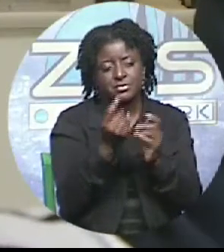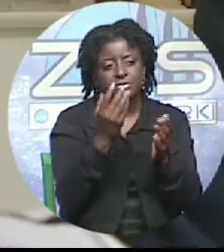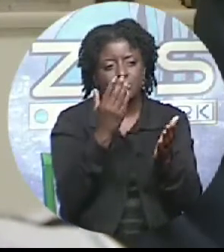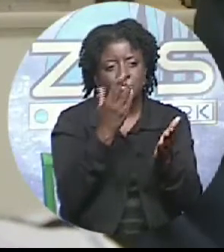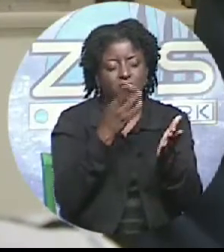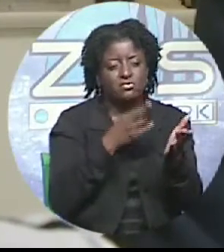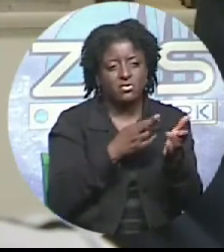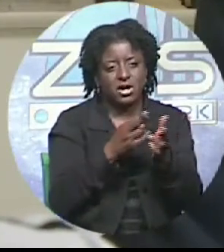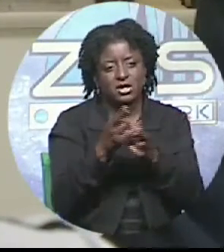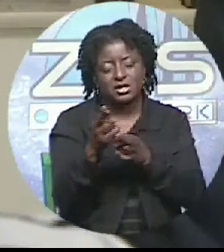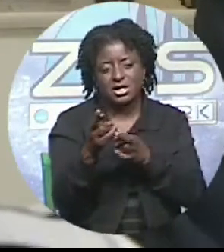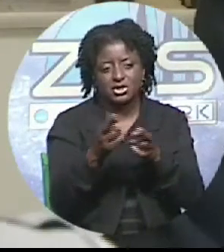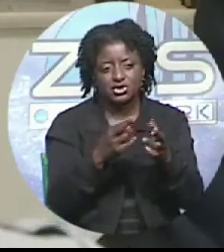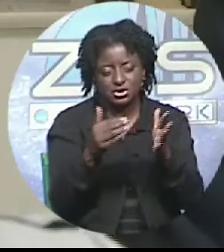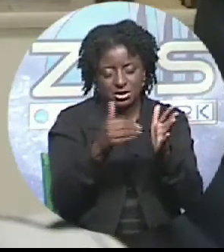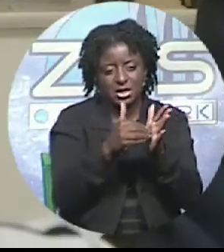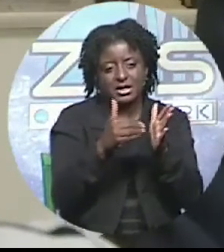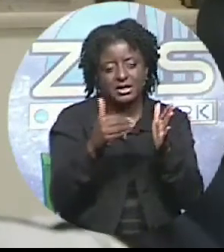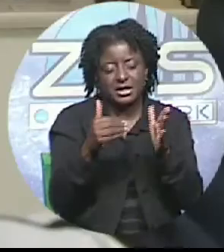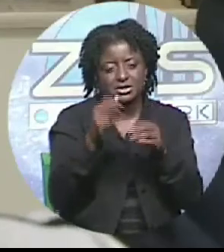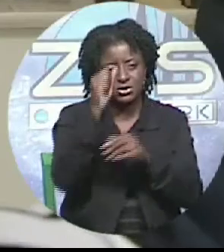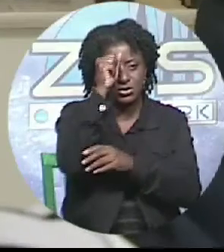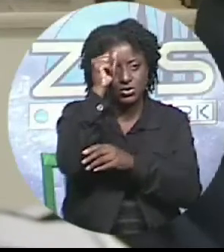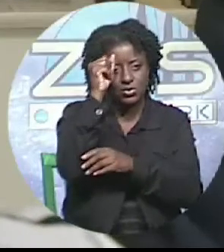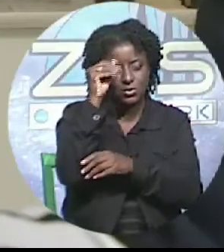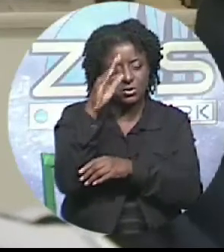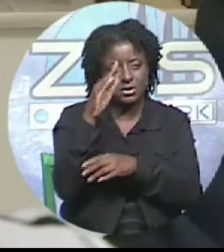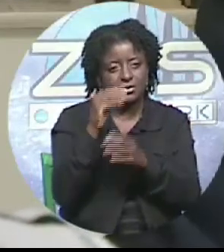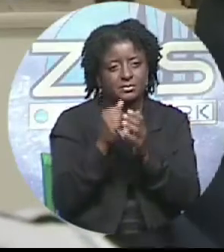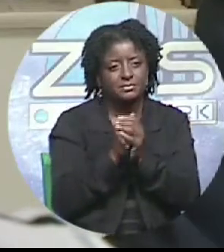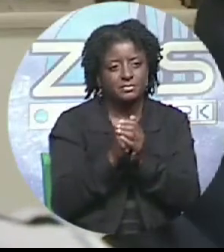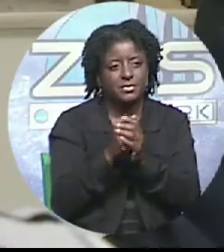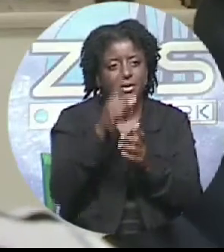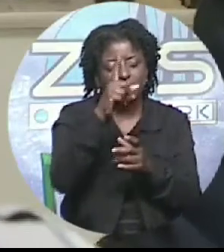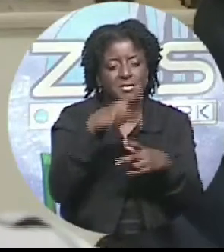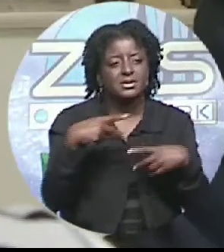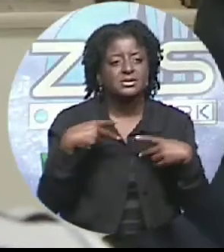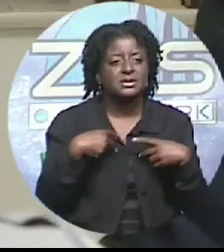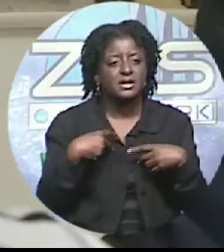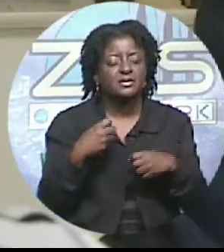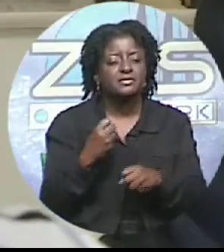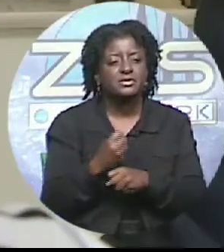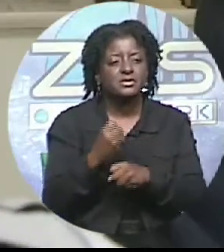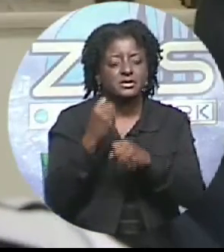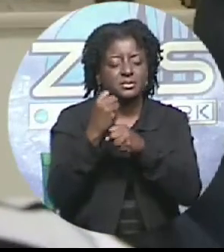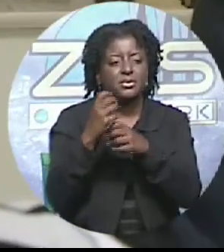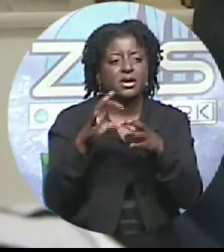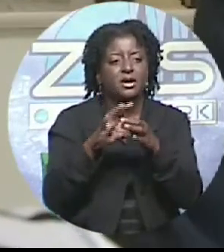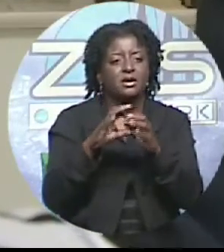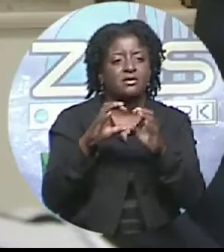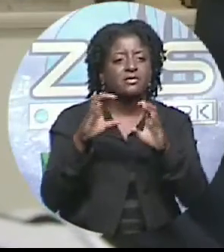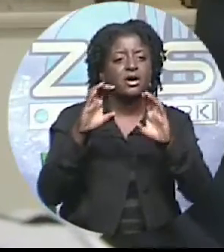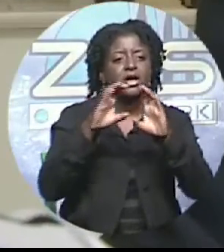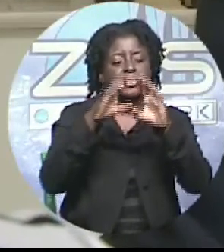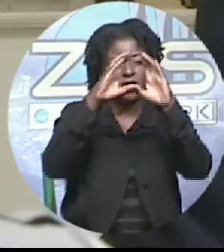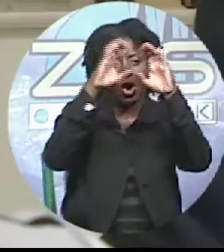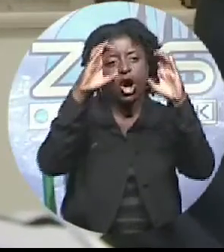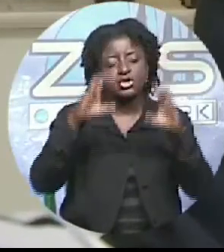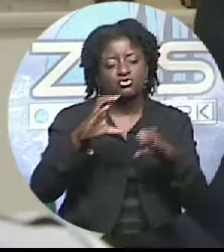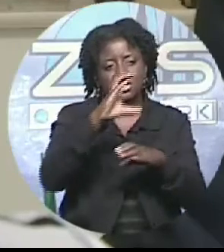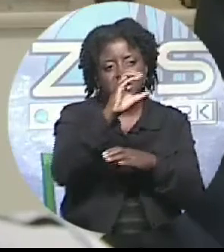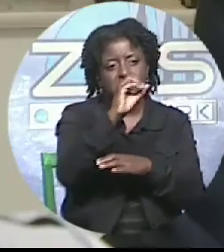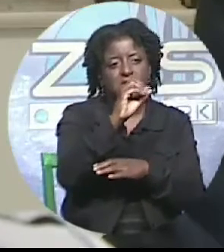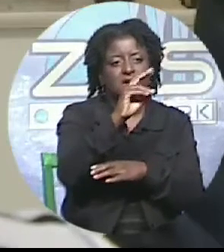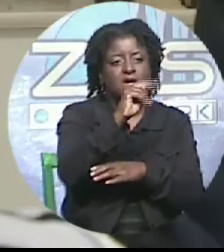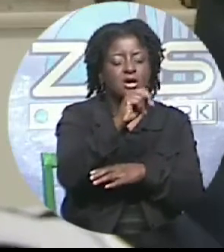by himself to lift the embargo. You know, he needs the support of the Congress of the U.S. But it is also true